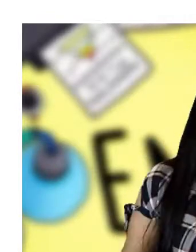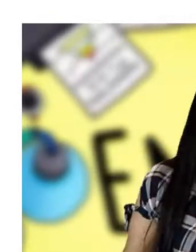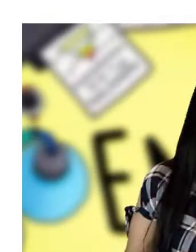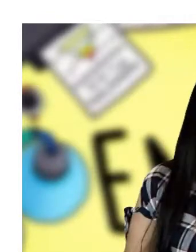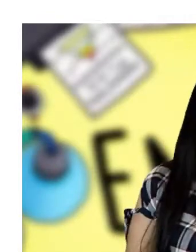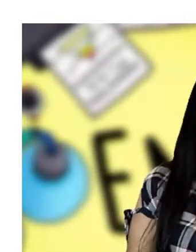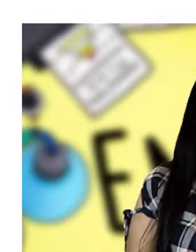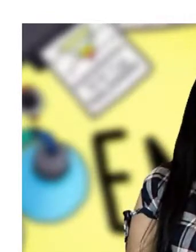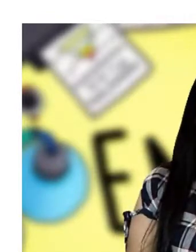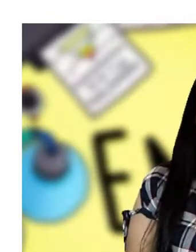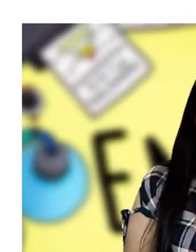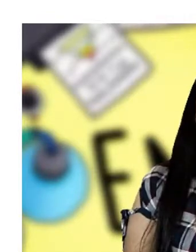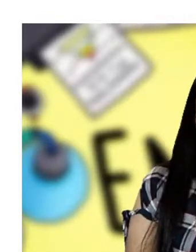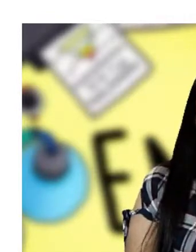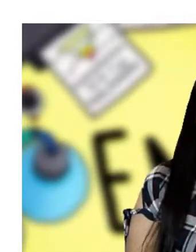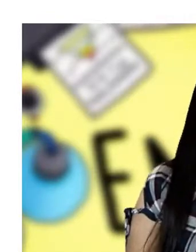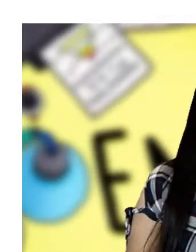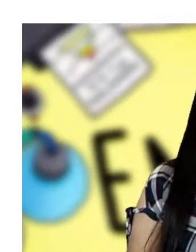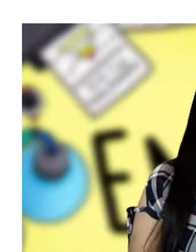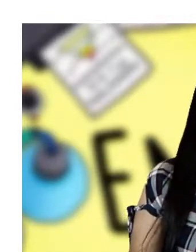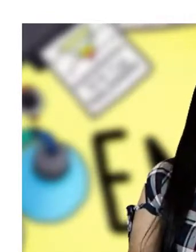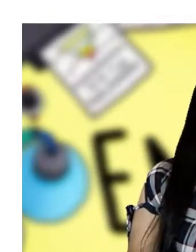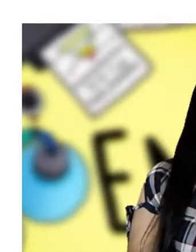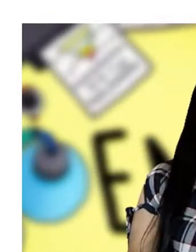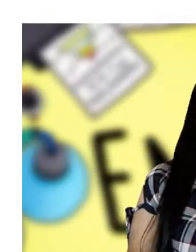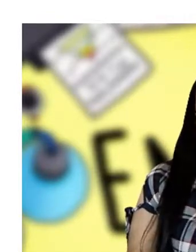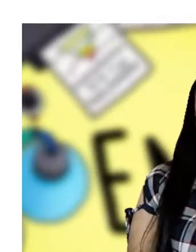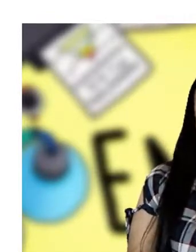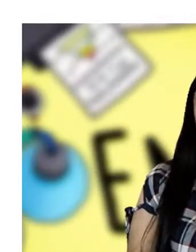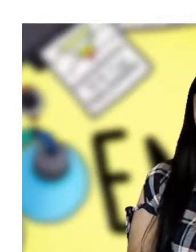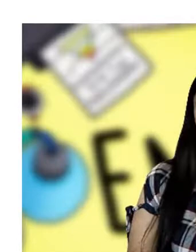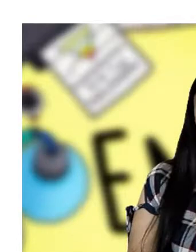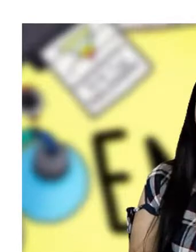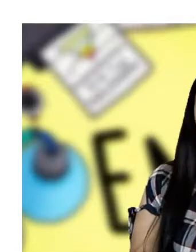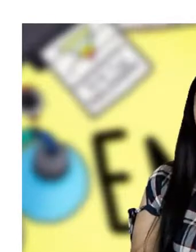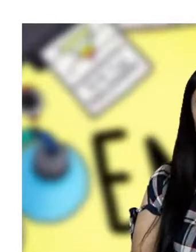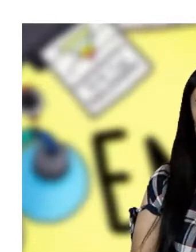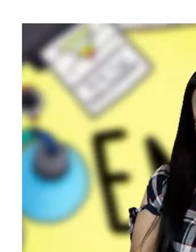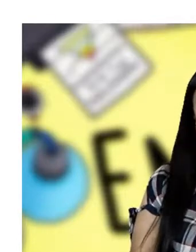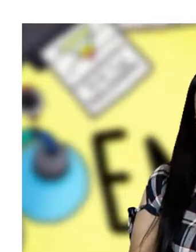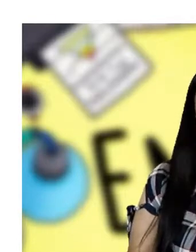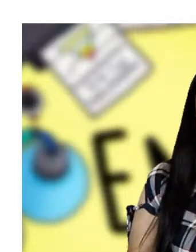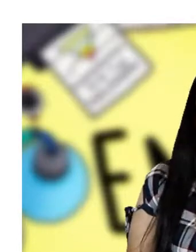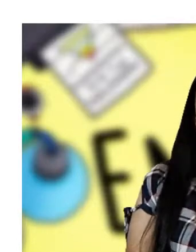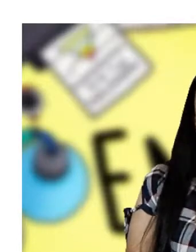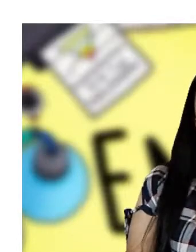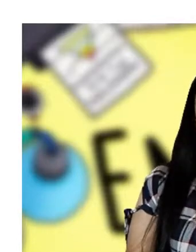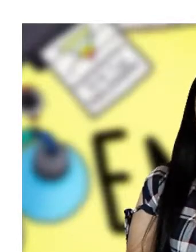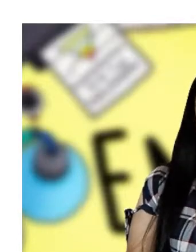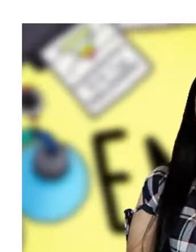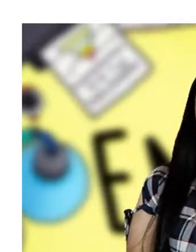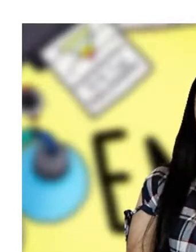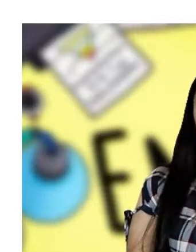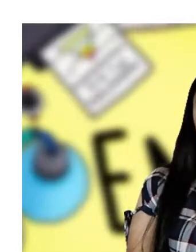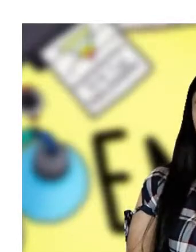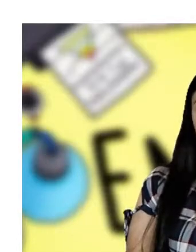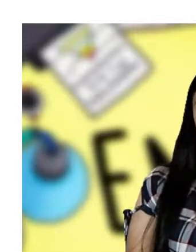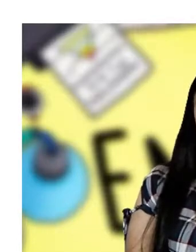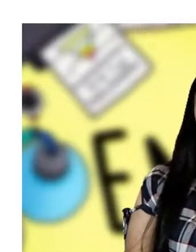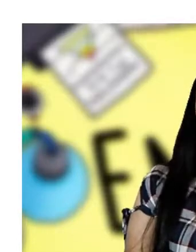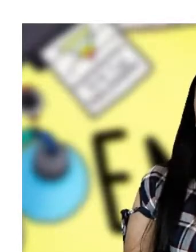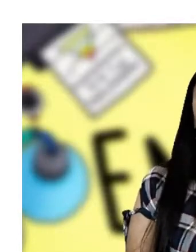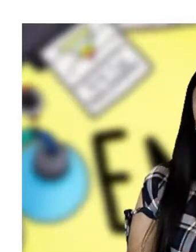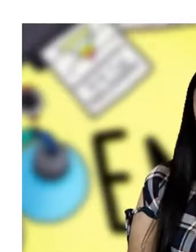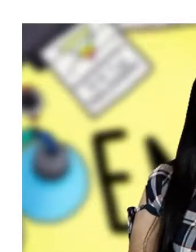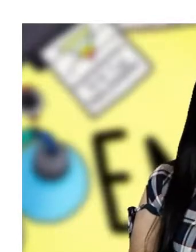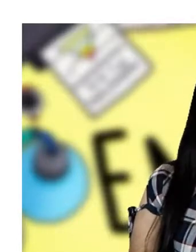yo quiero dar una recomendación, simplemente diría, you should, ¿sí? You should take a